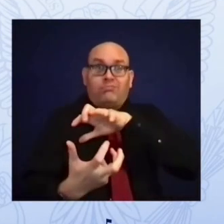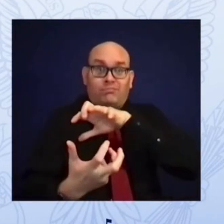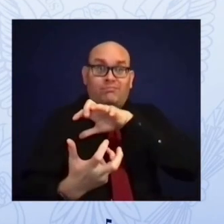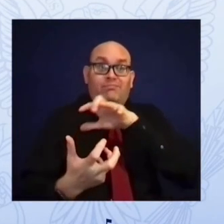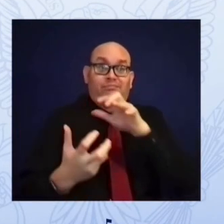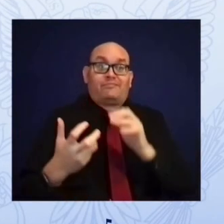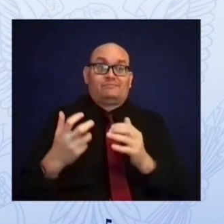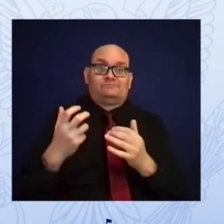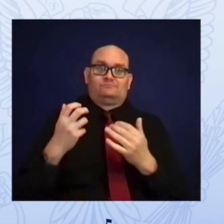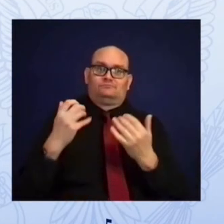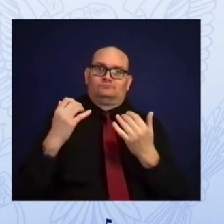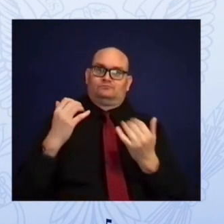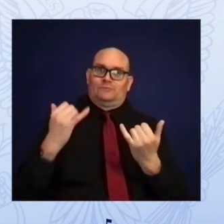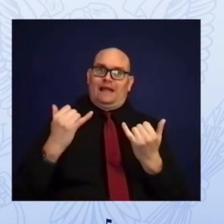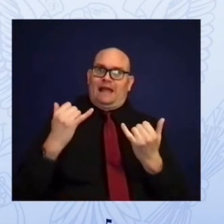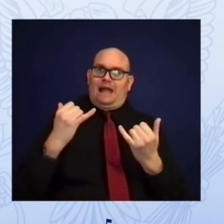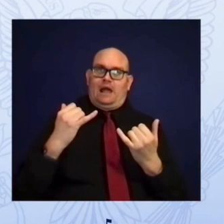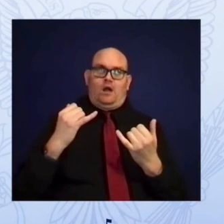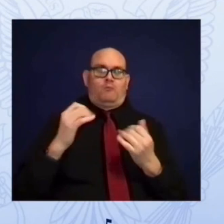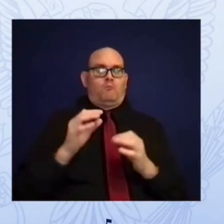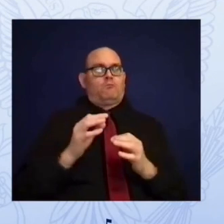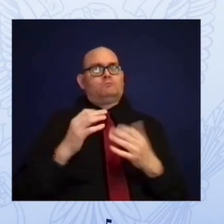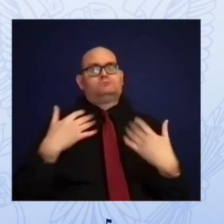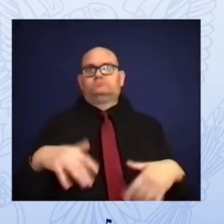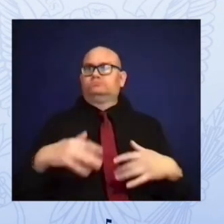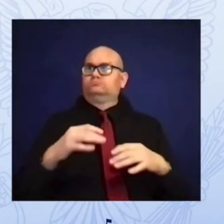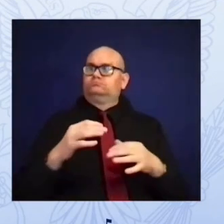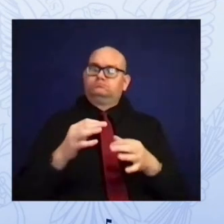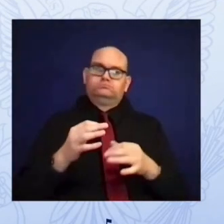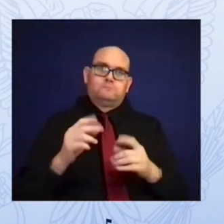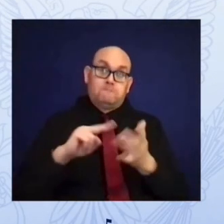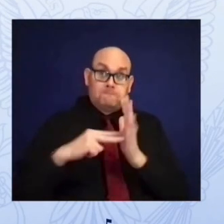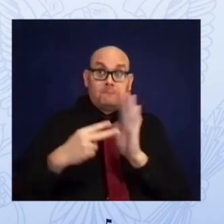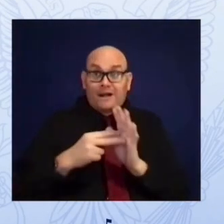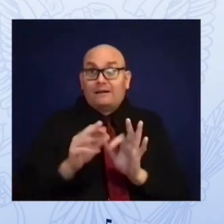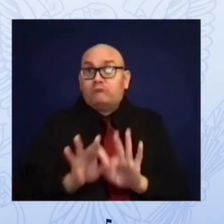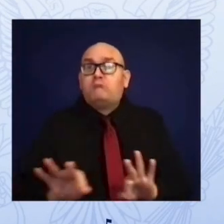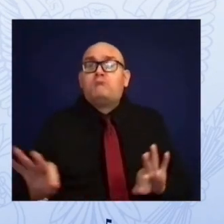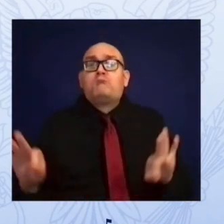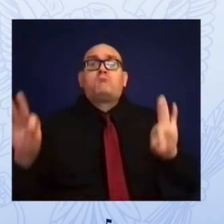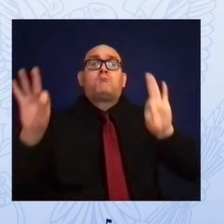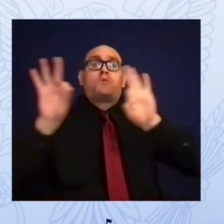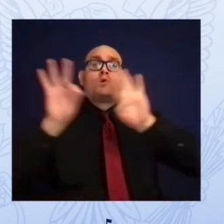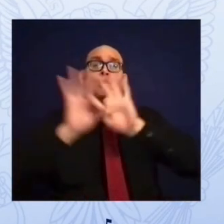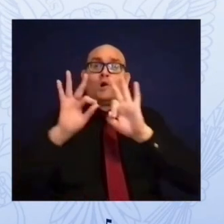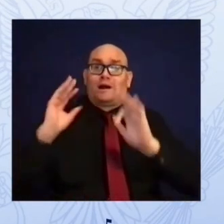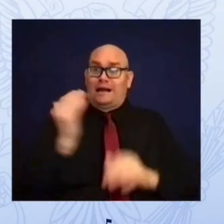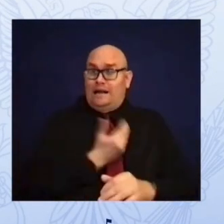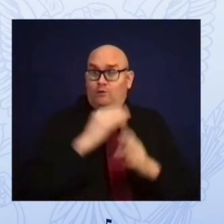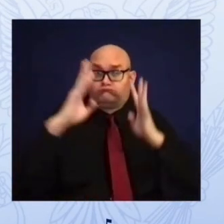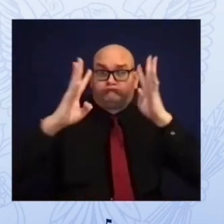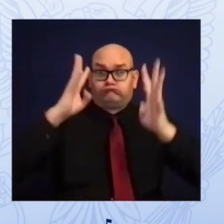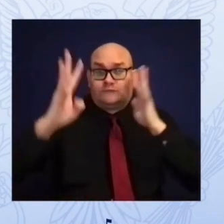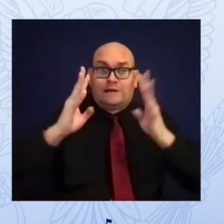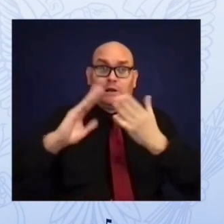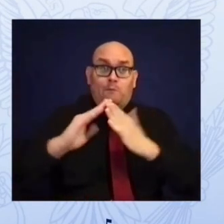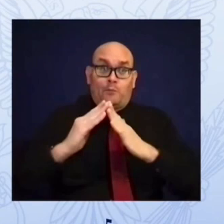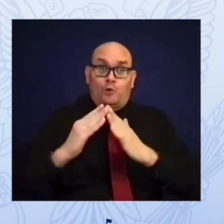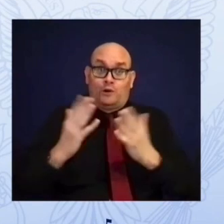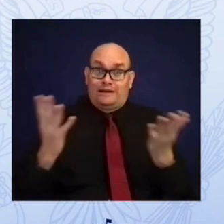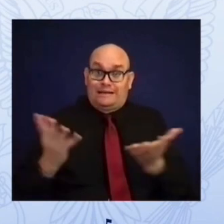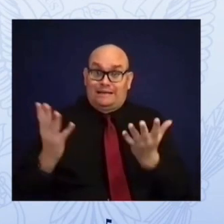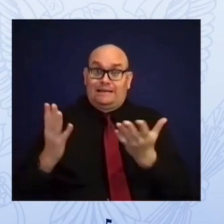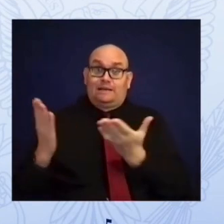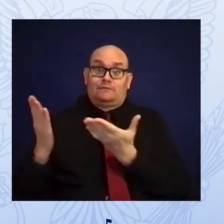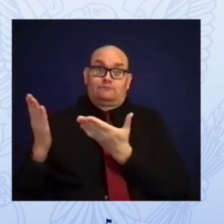unifying, enlightening, and engaging way. These institutions are among the very best at doing that.